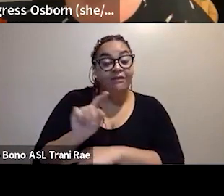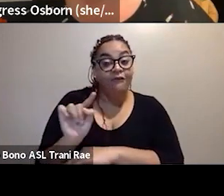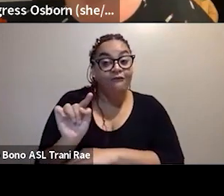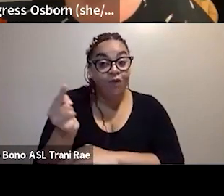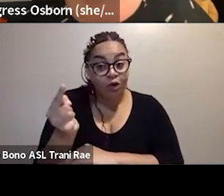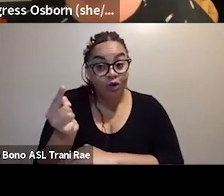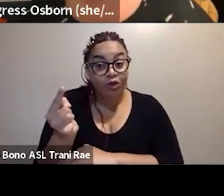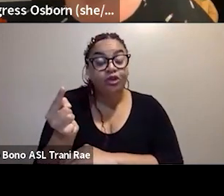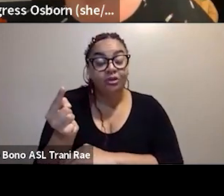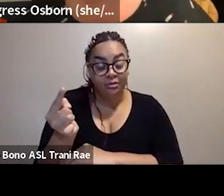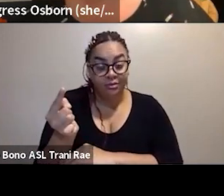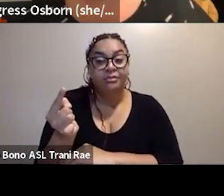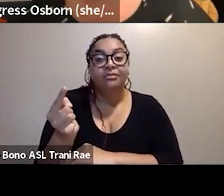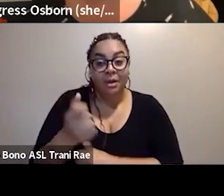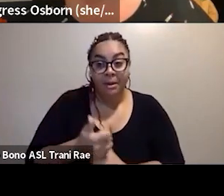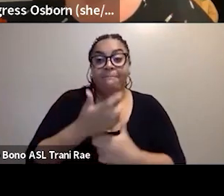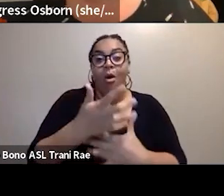volume 1 of Fat Poets Speak,